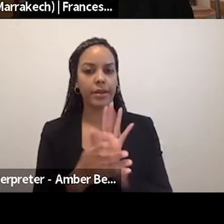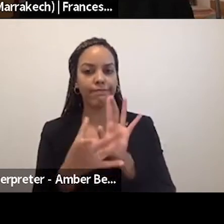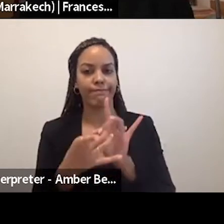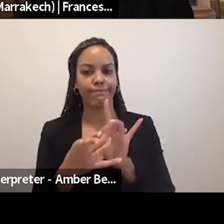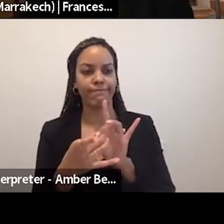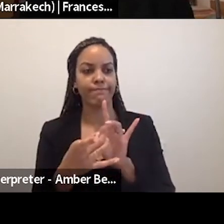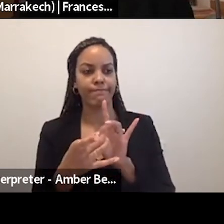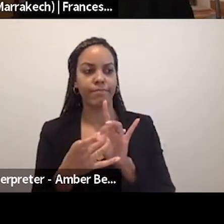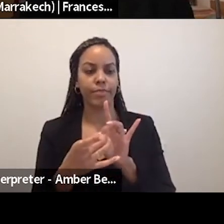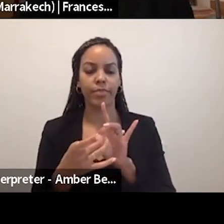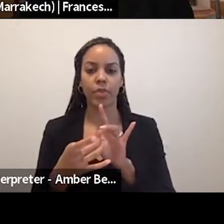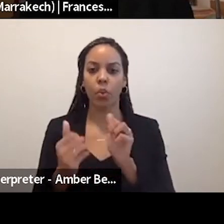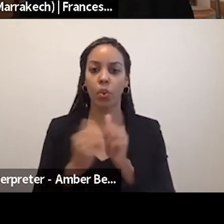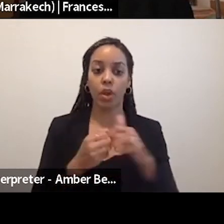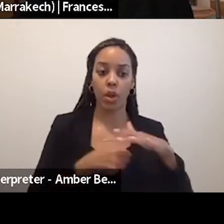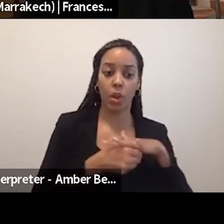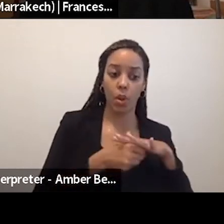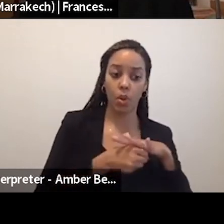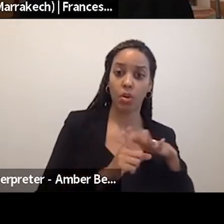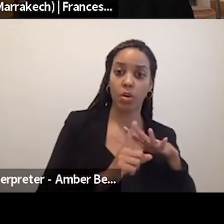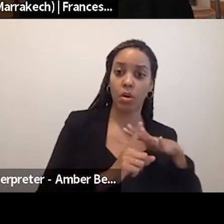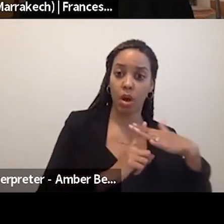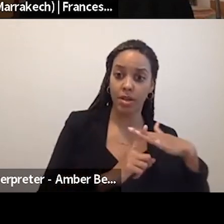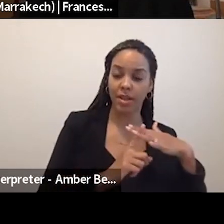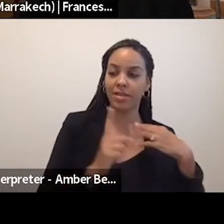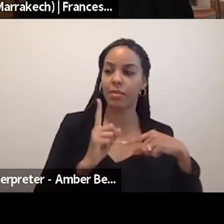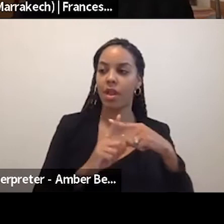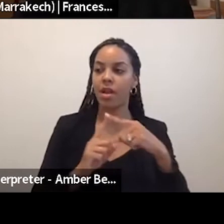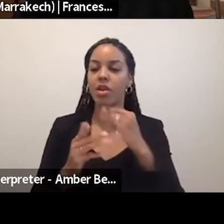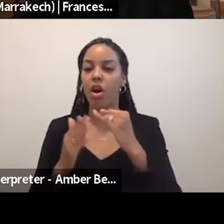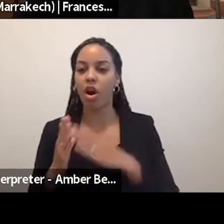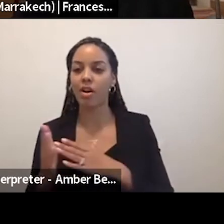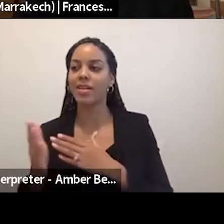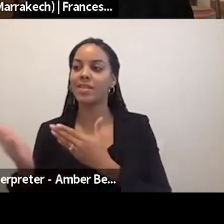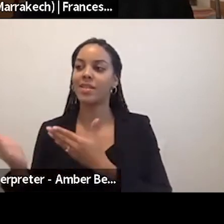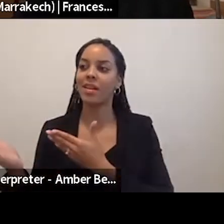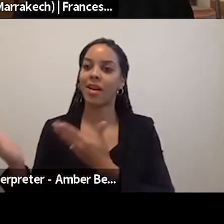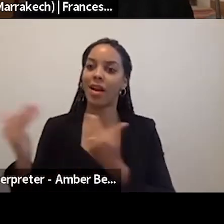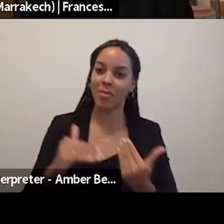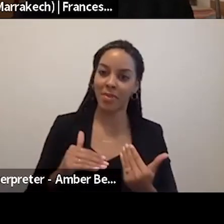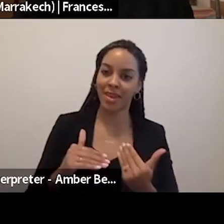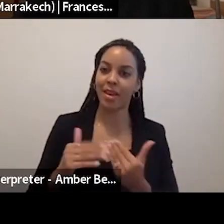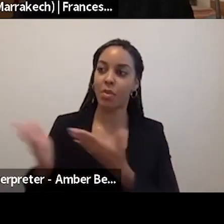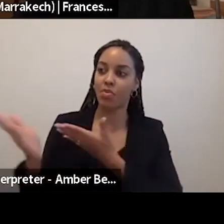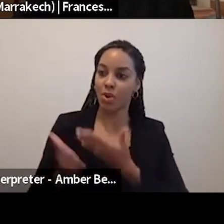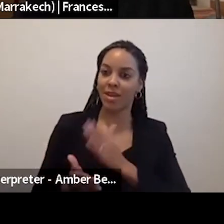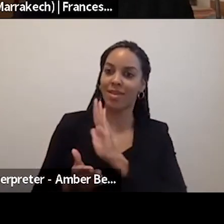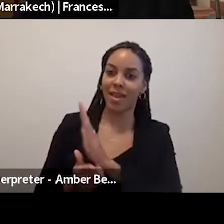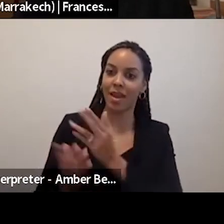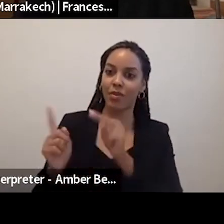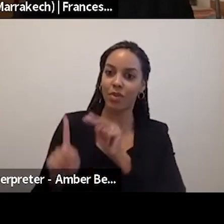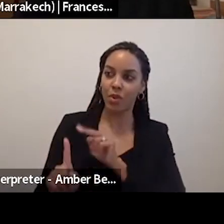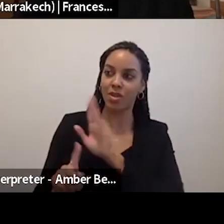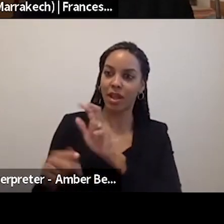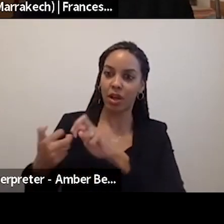specific local context and artists coming and bringing with them a lot of things that they want to share